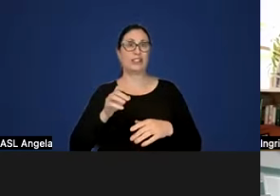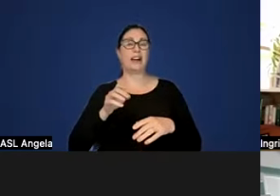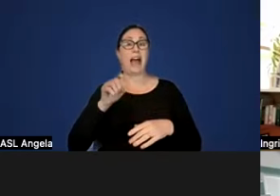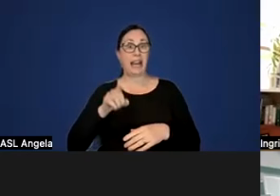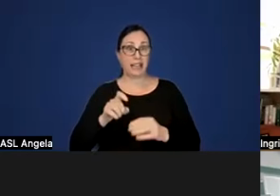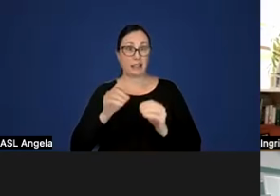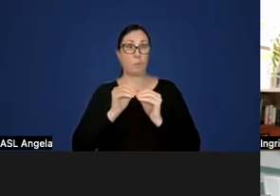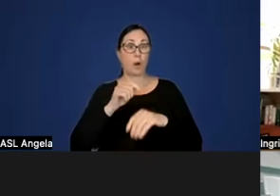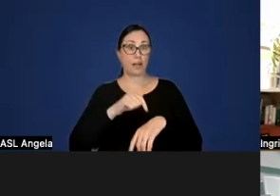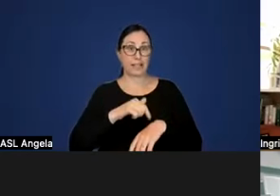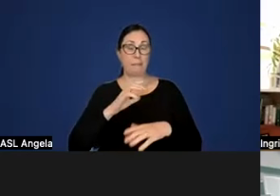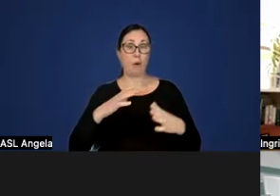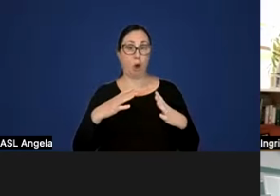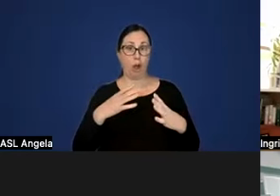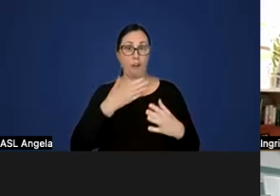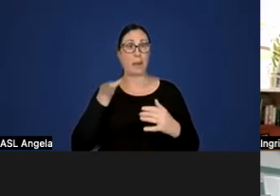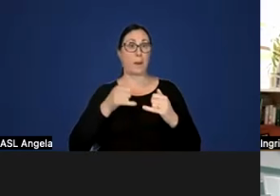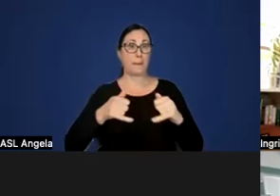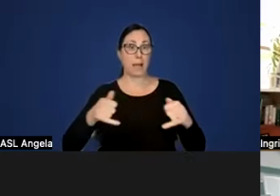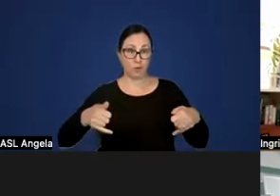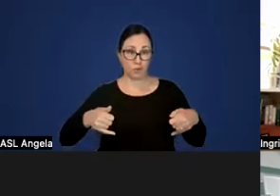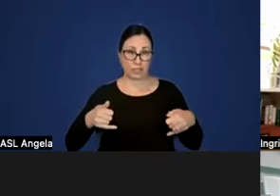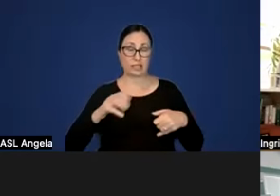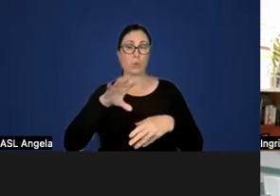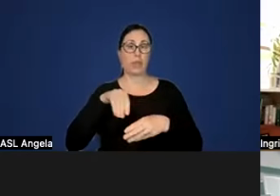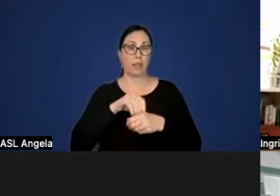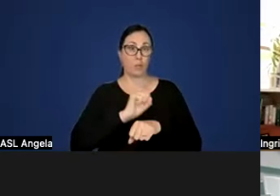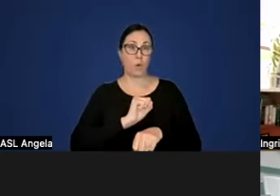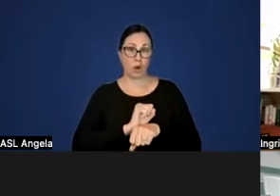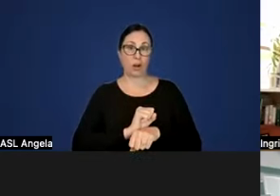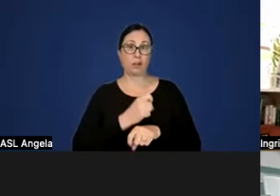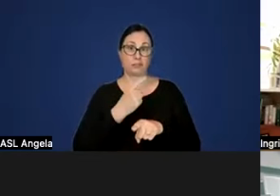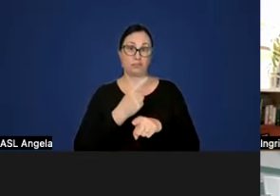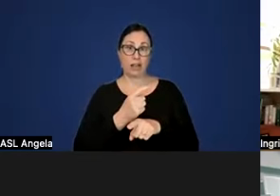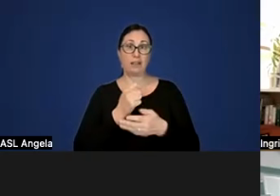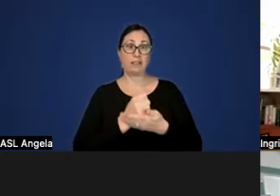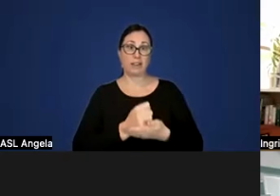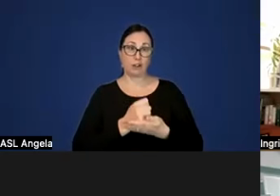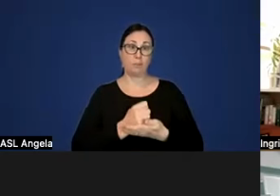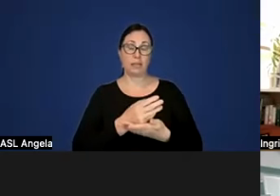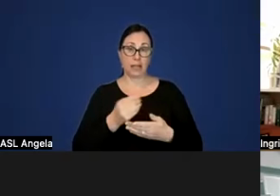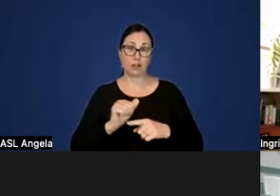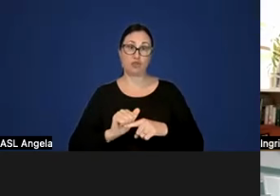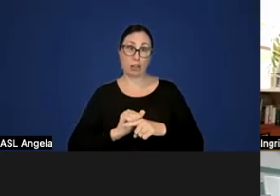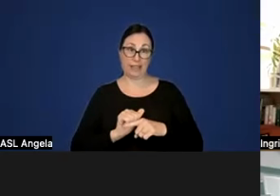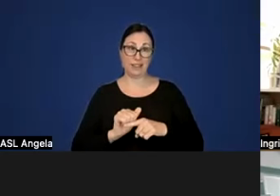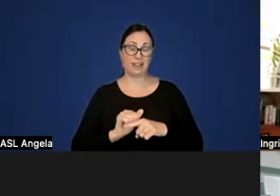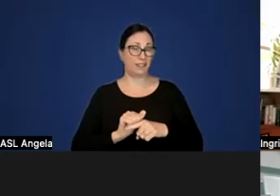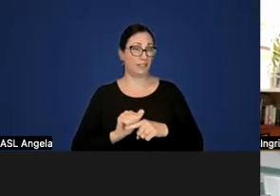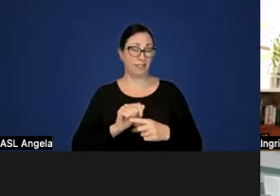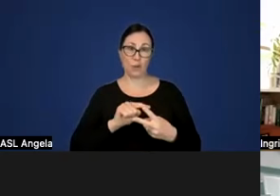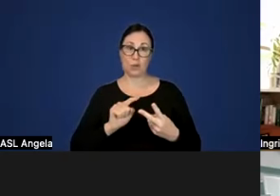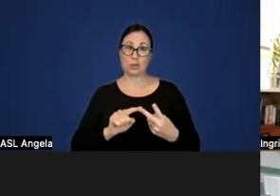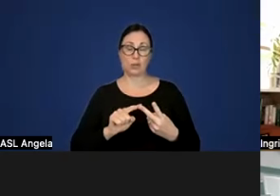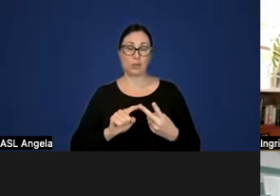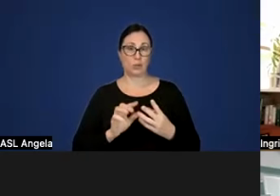I need better boundaries in my work. Absolutely. Yep. Therapy and training. Absolutely. And